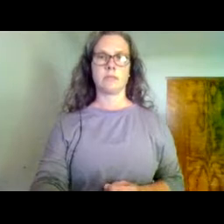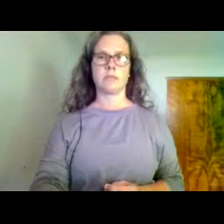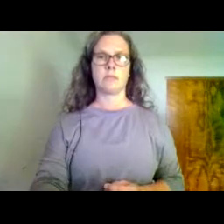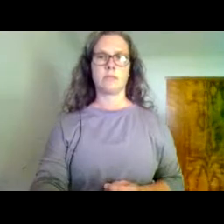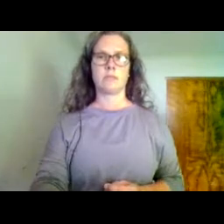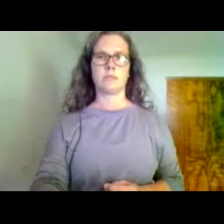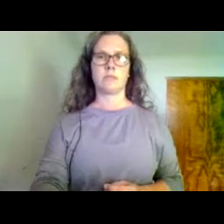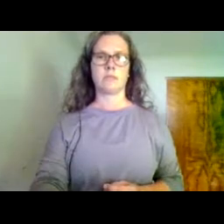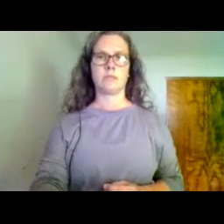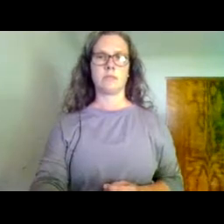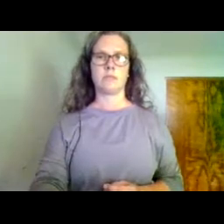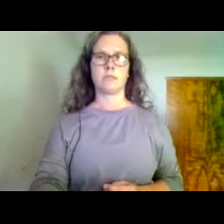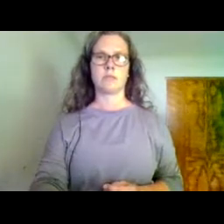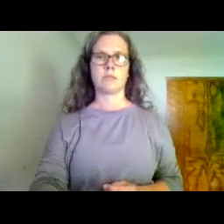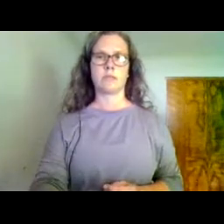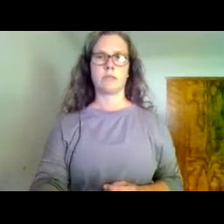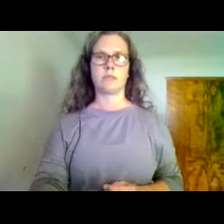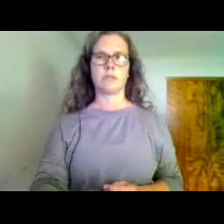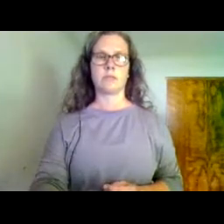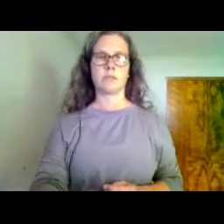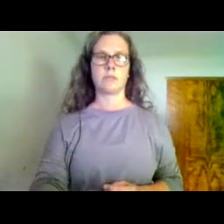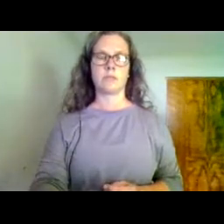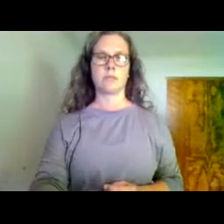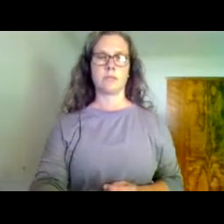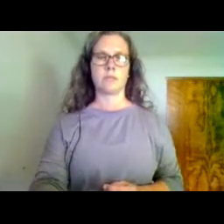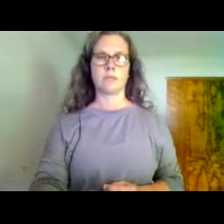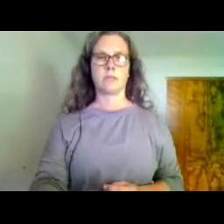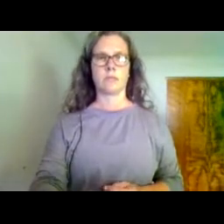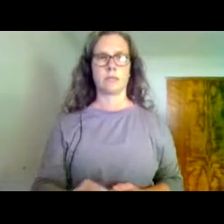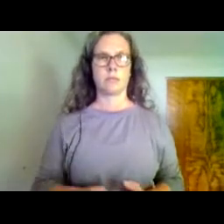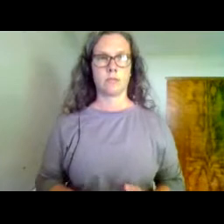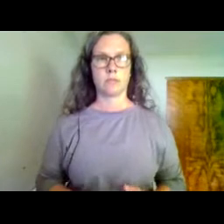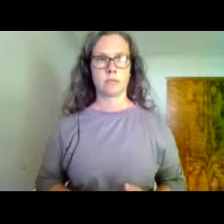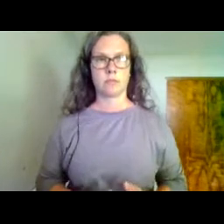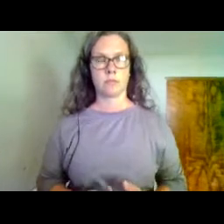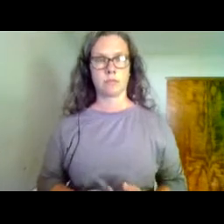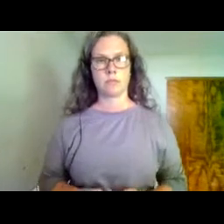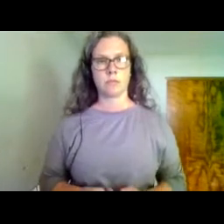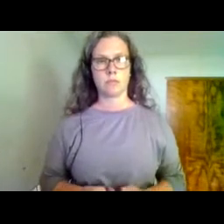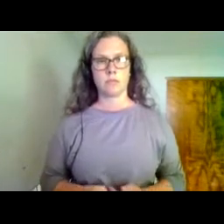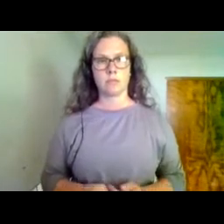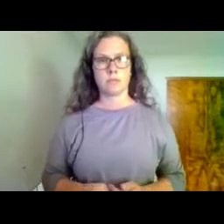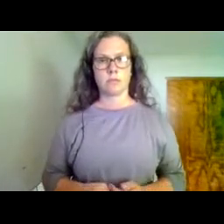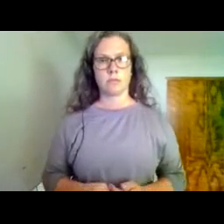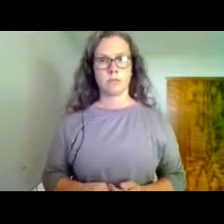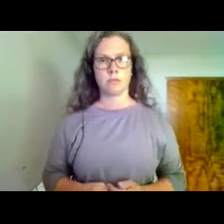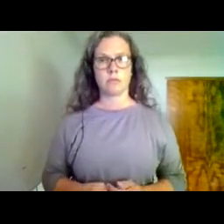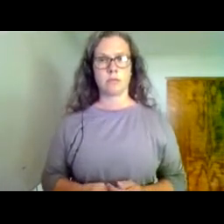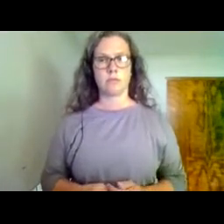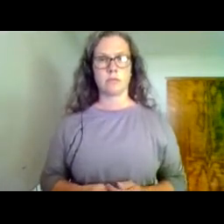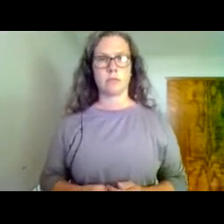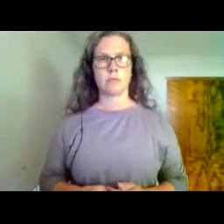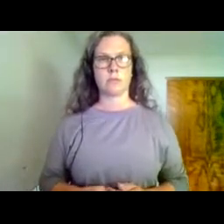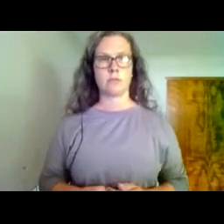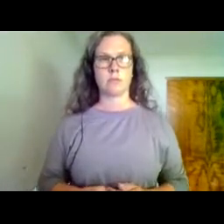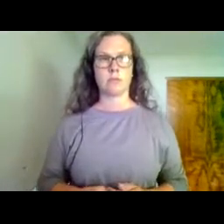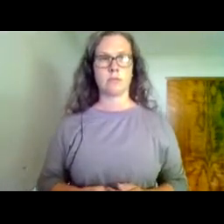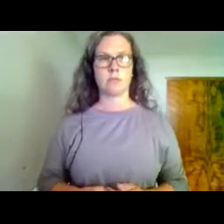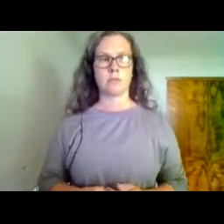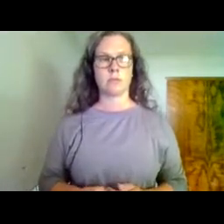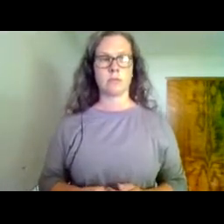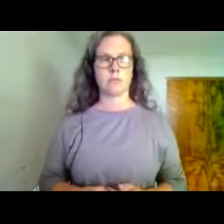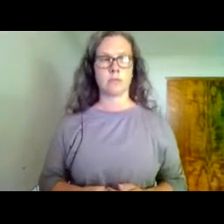widen it, deepen it, realign it, now that's new construction, and the threshold we're dealing with to determine whether you